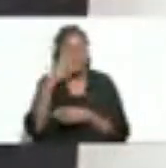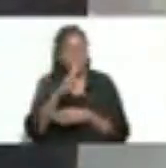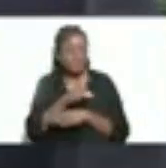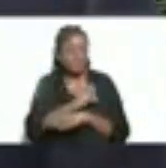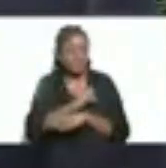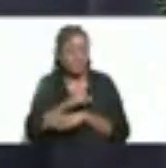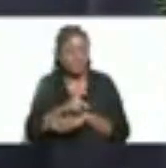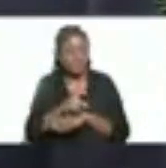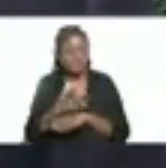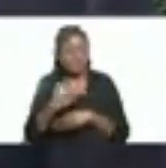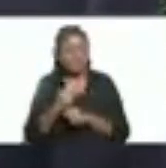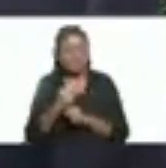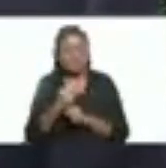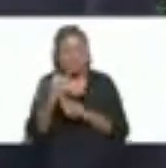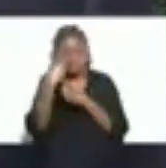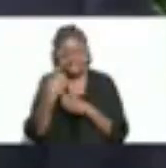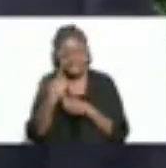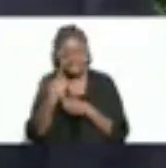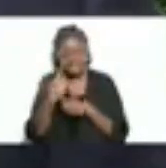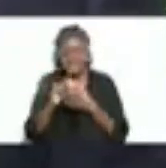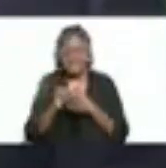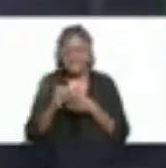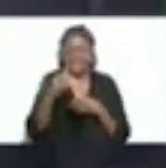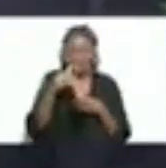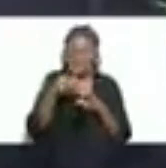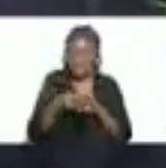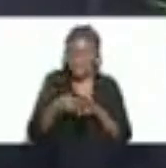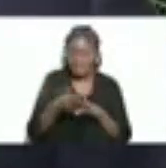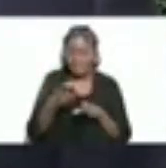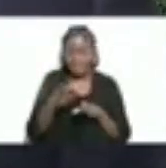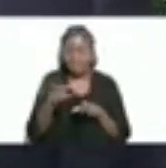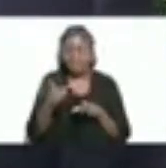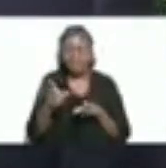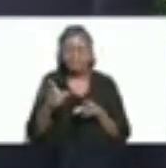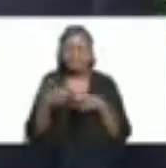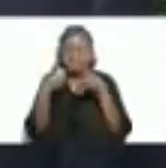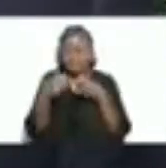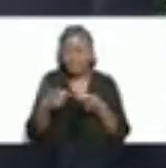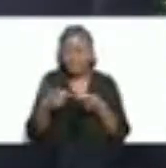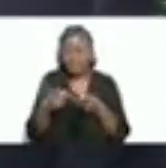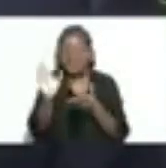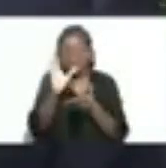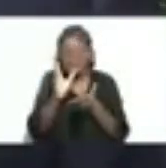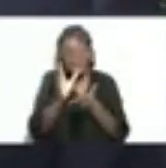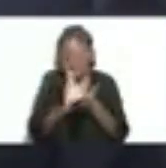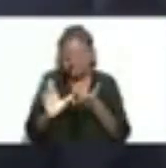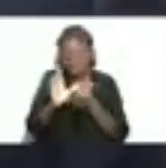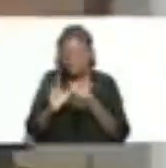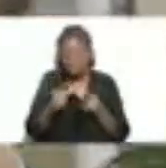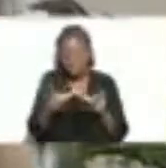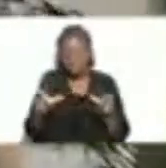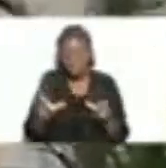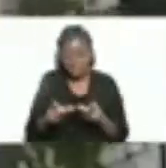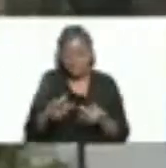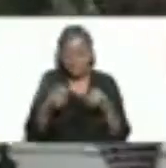This is a strategic decision by the bank, and not only in this growing community, but also provide a centralized location where we can provide more Bahamians with